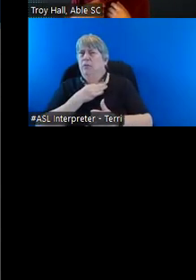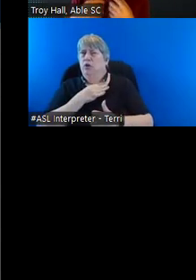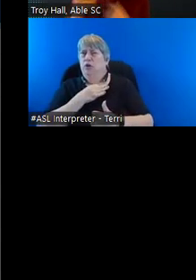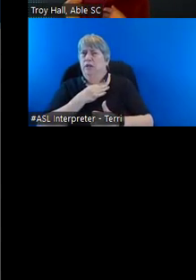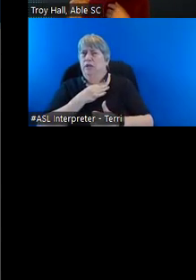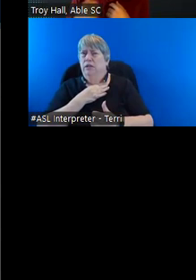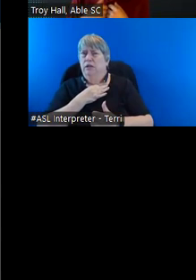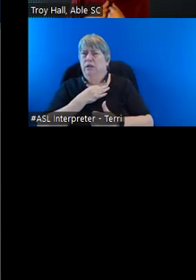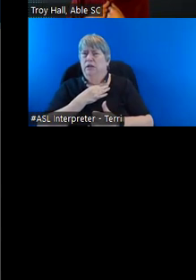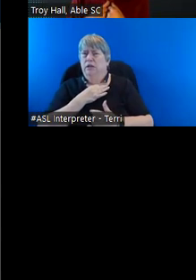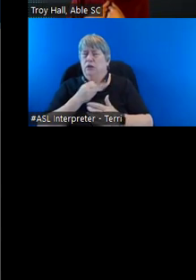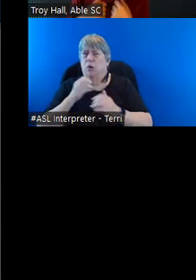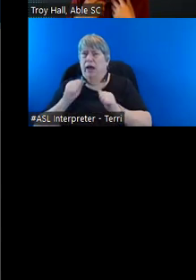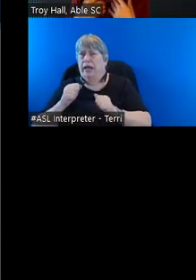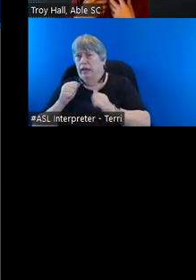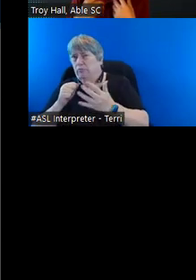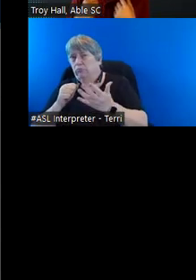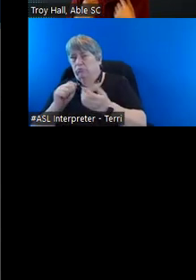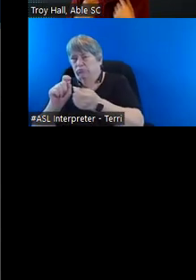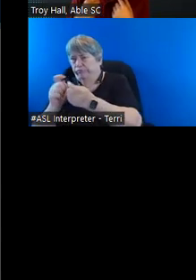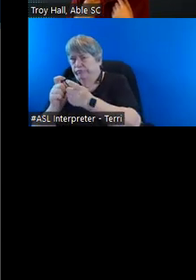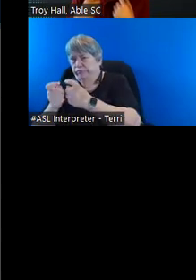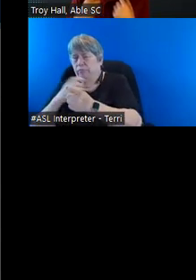my edits to the upcoming presentation. What